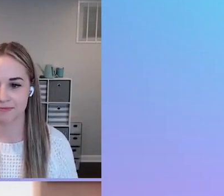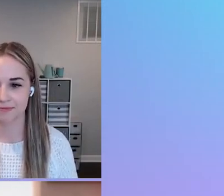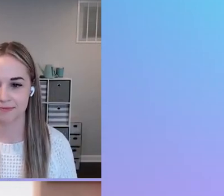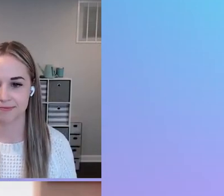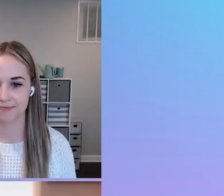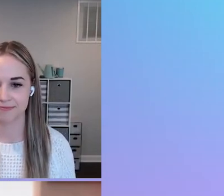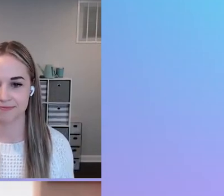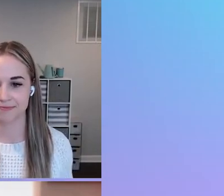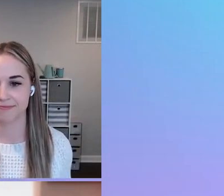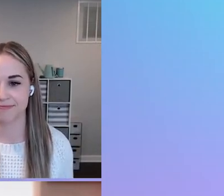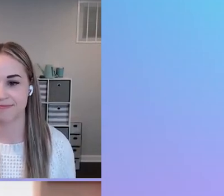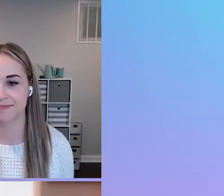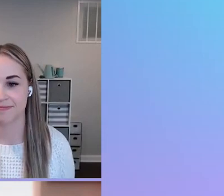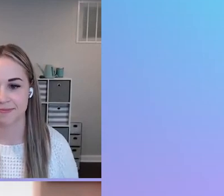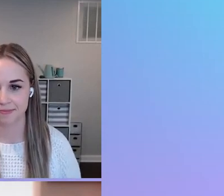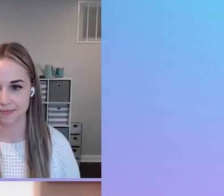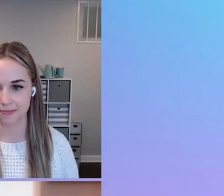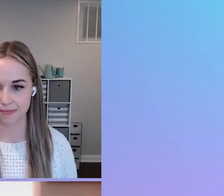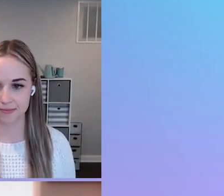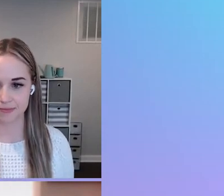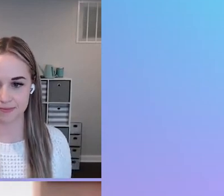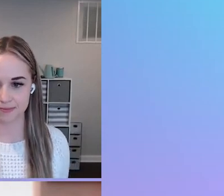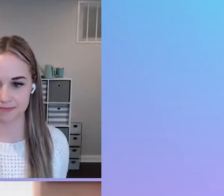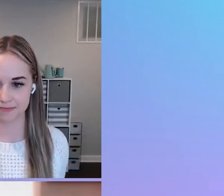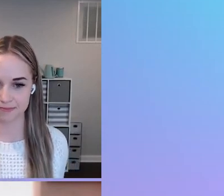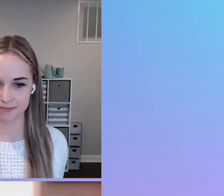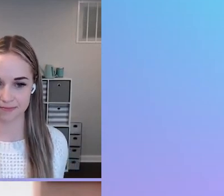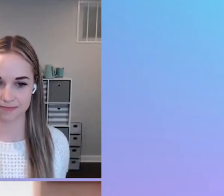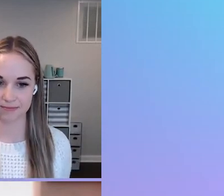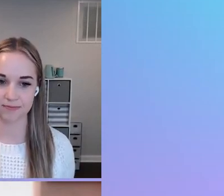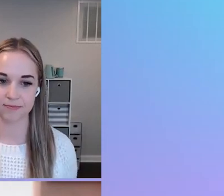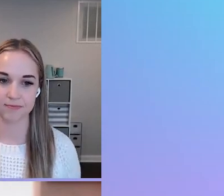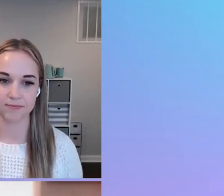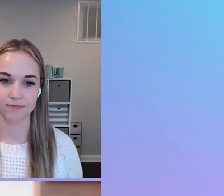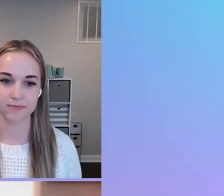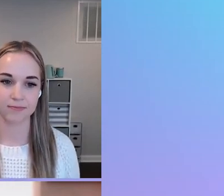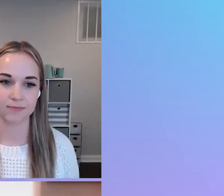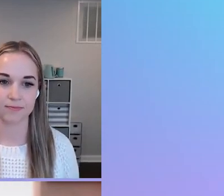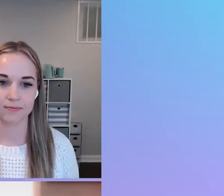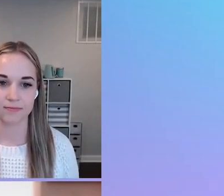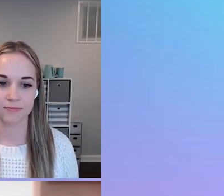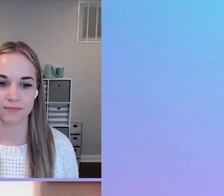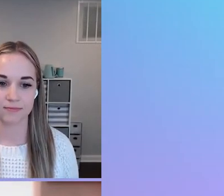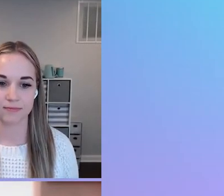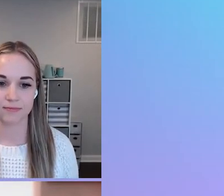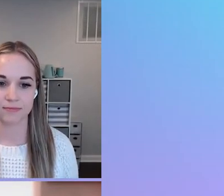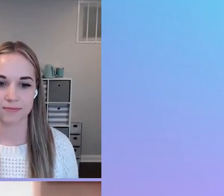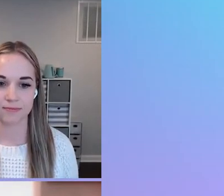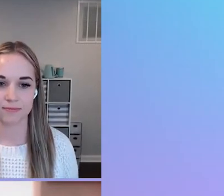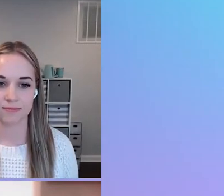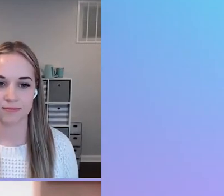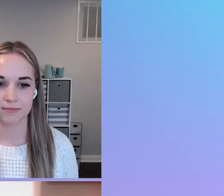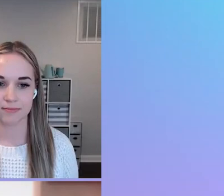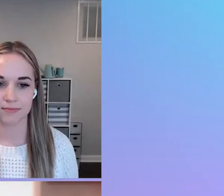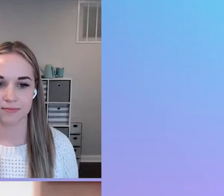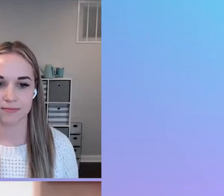one. It's about creating an environment where everybody feels welcomed, first of